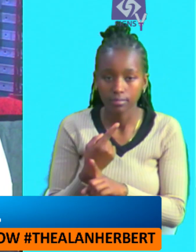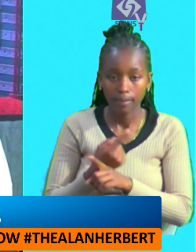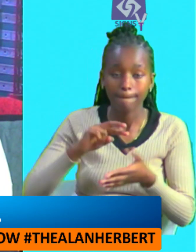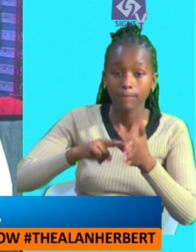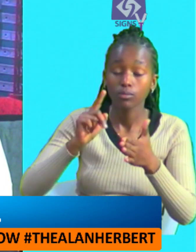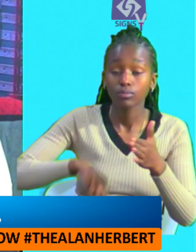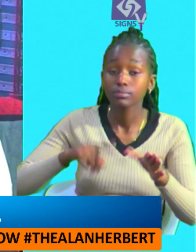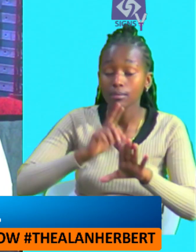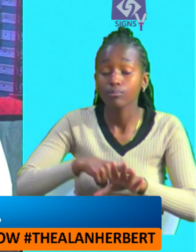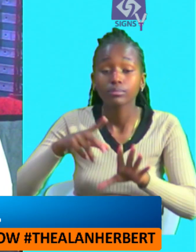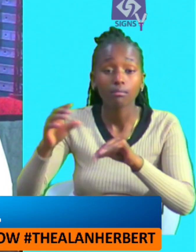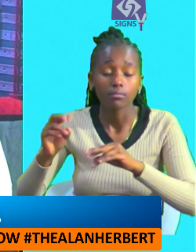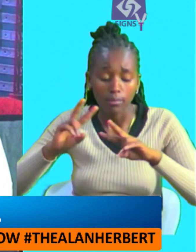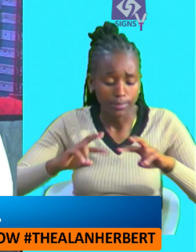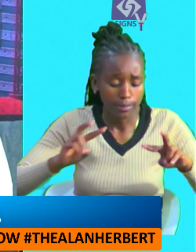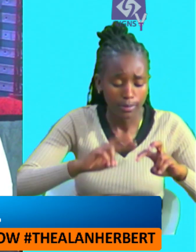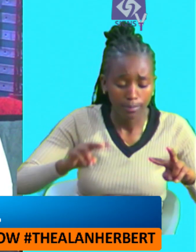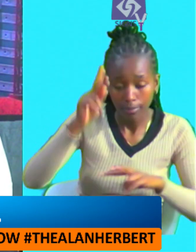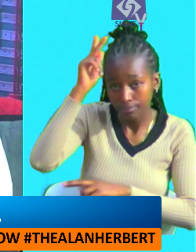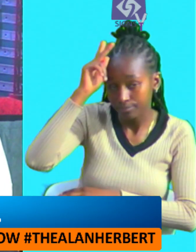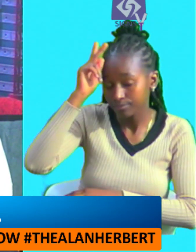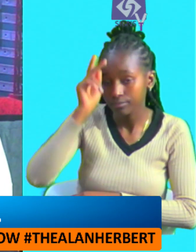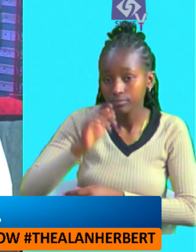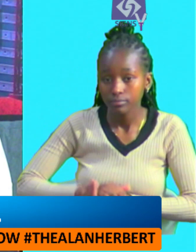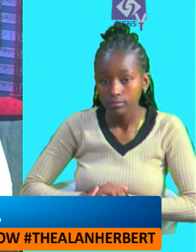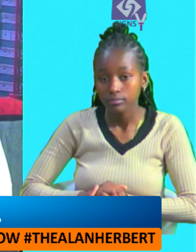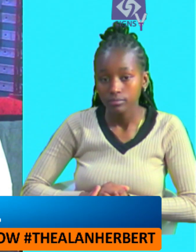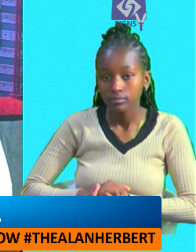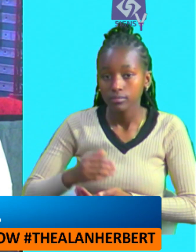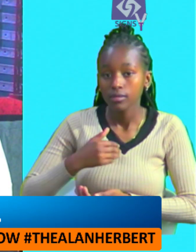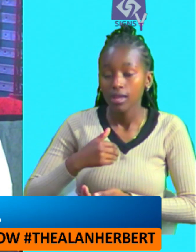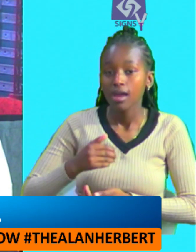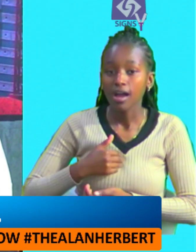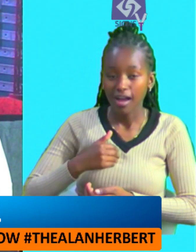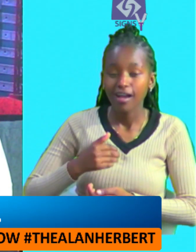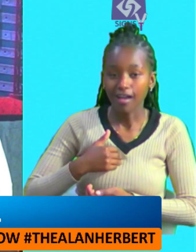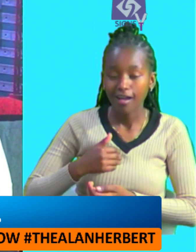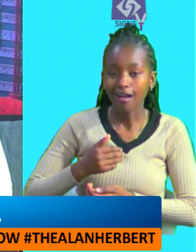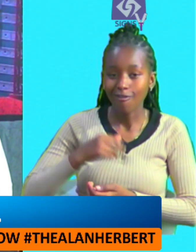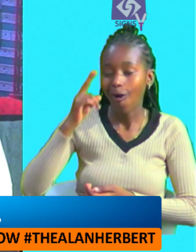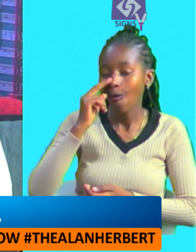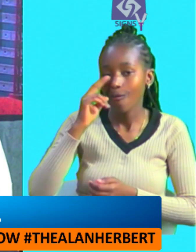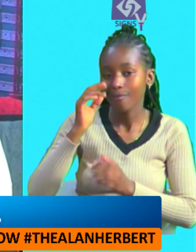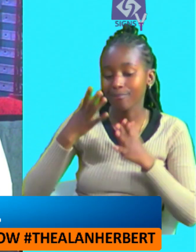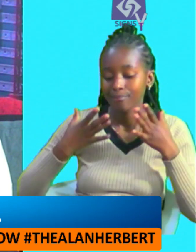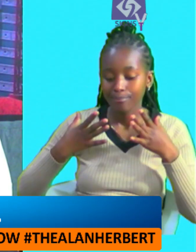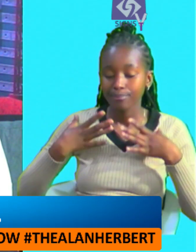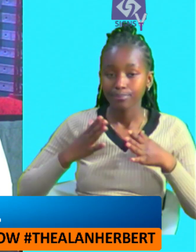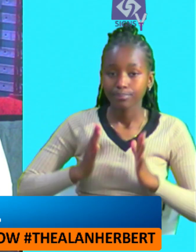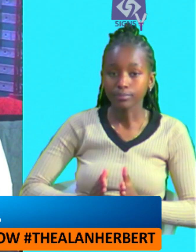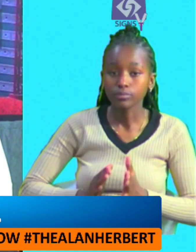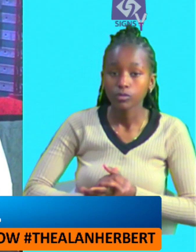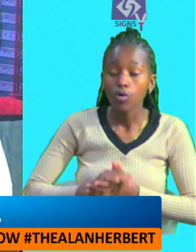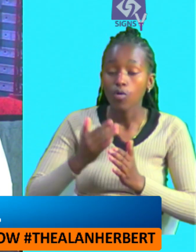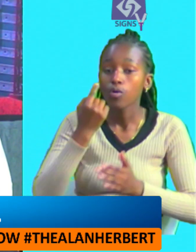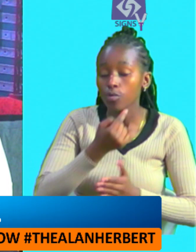I also spoke about this on other channel of things that we do. Knowledge, there are people who are